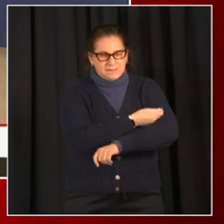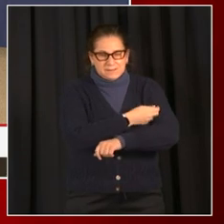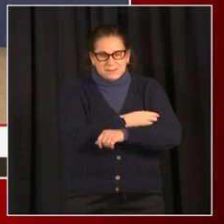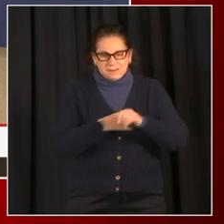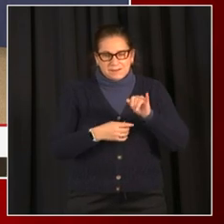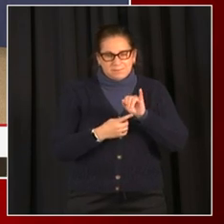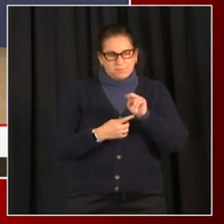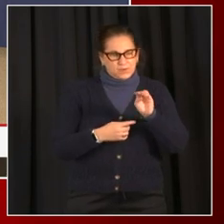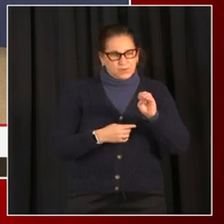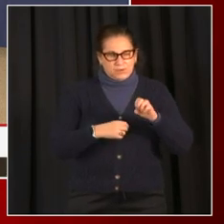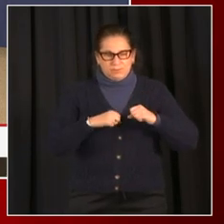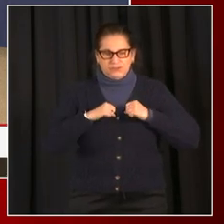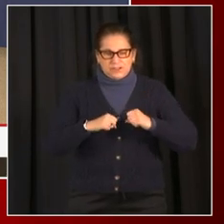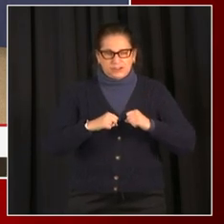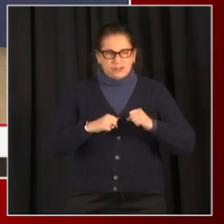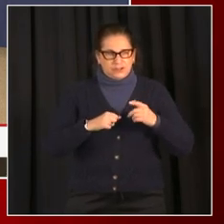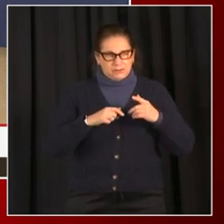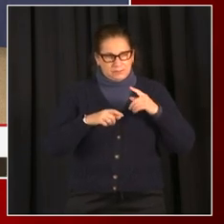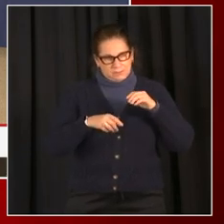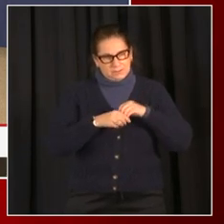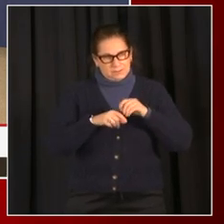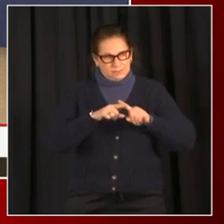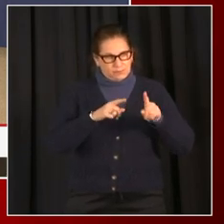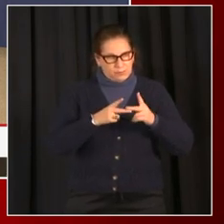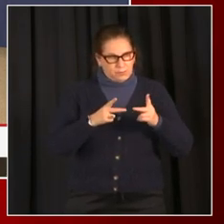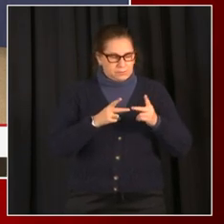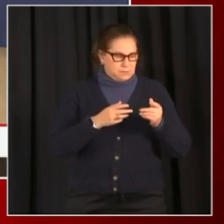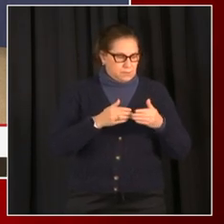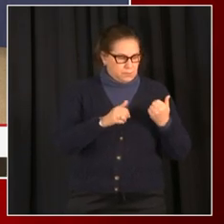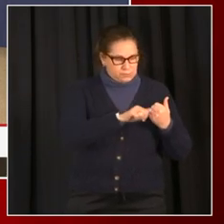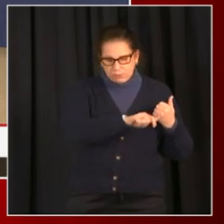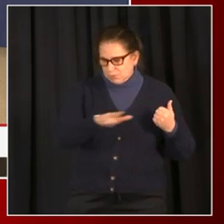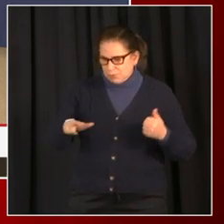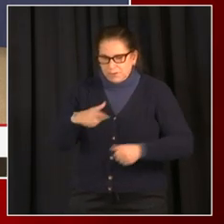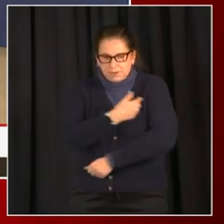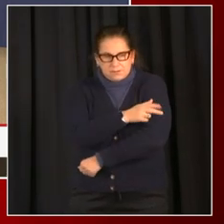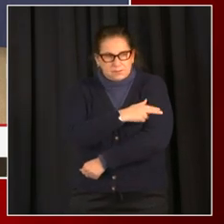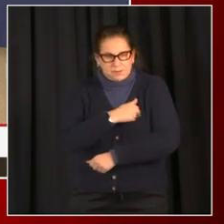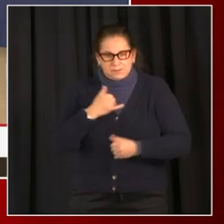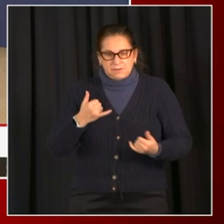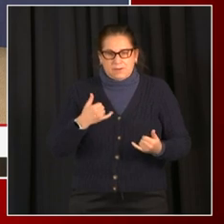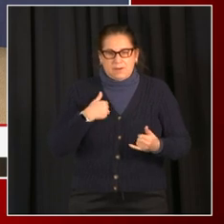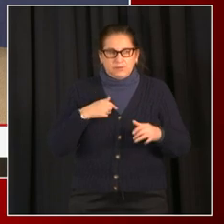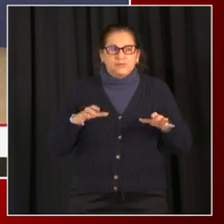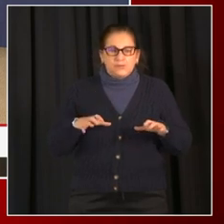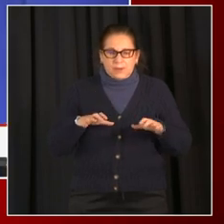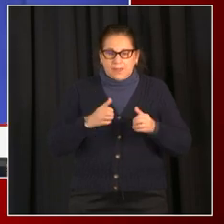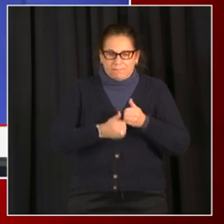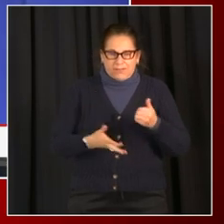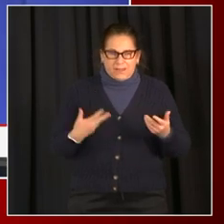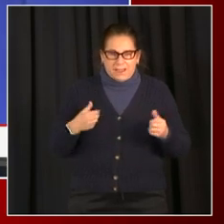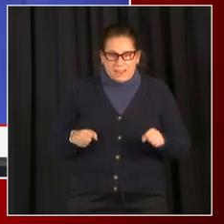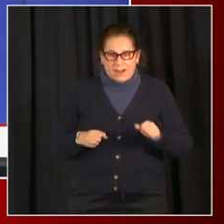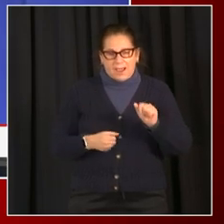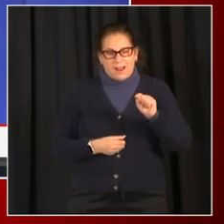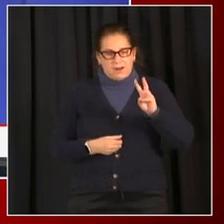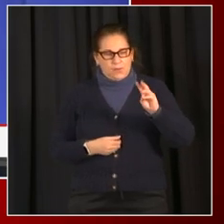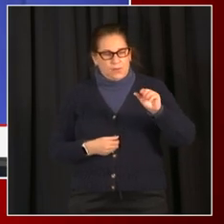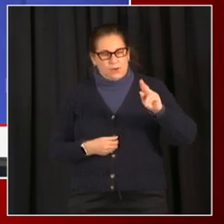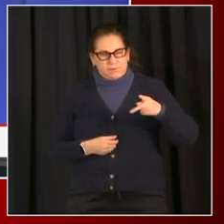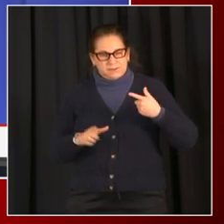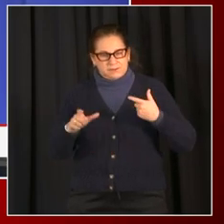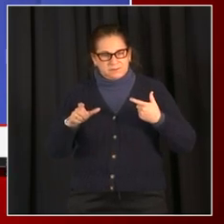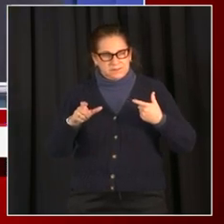hospitals gotten so far? So what we've been able to do throughout this pandemic is work with our healthcare system and our